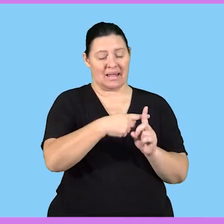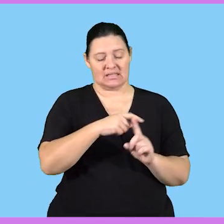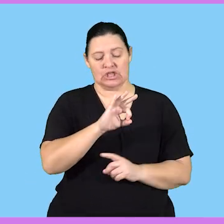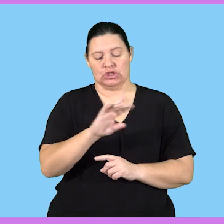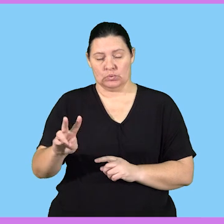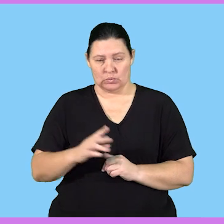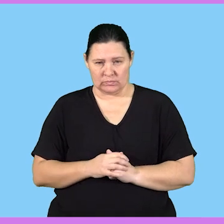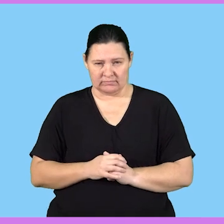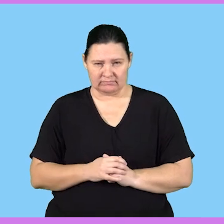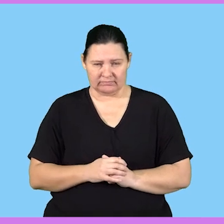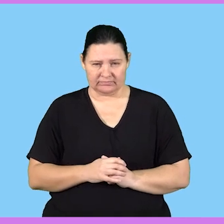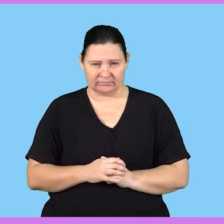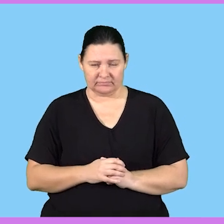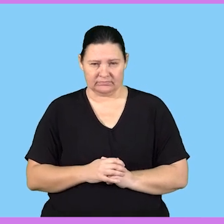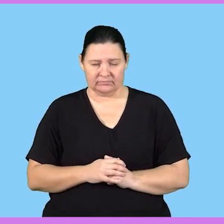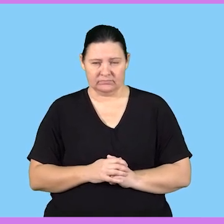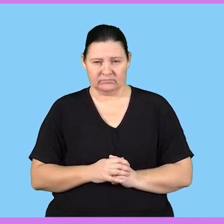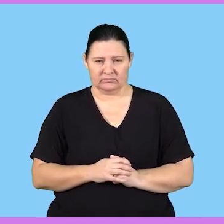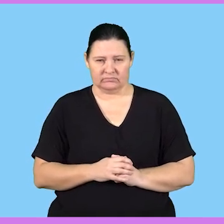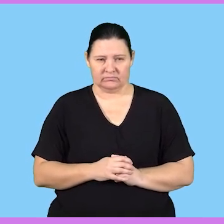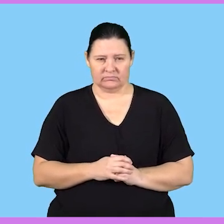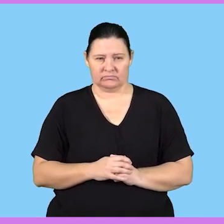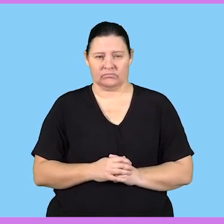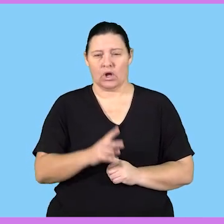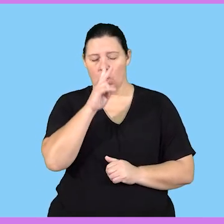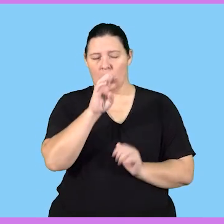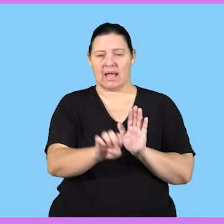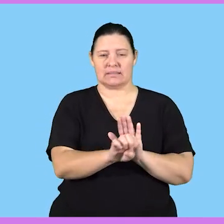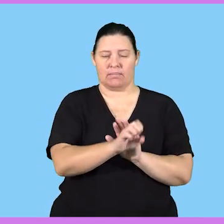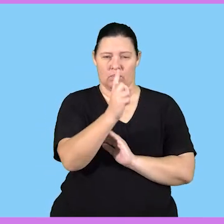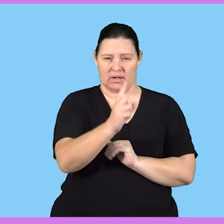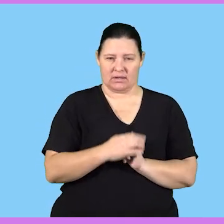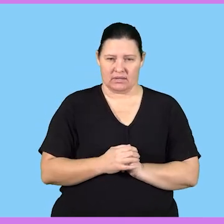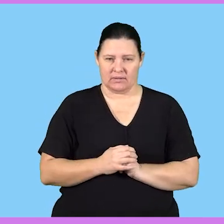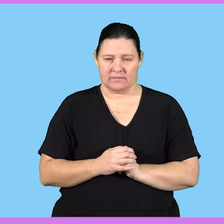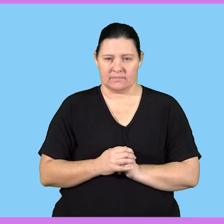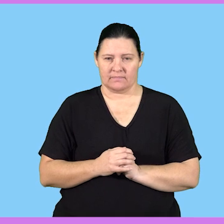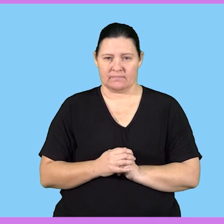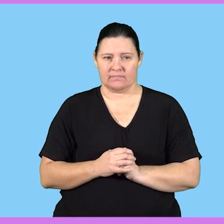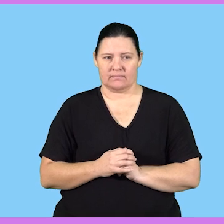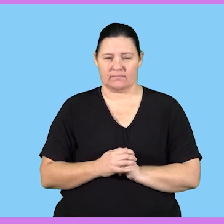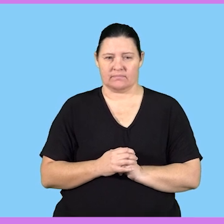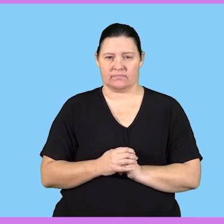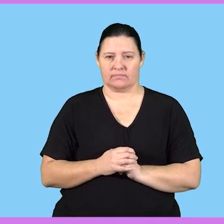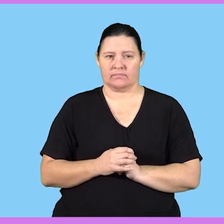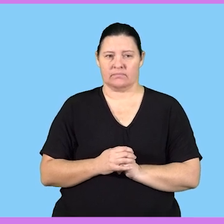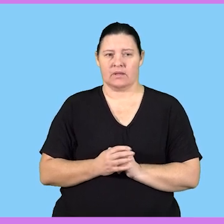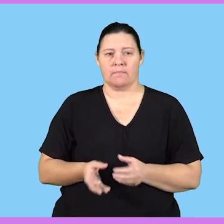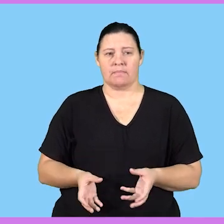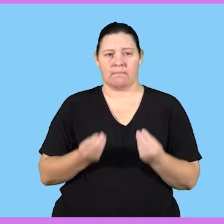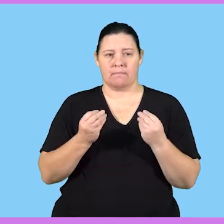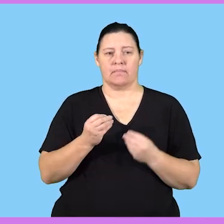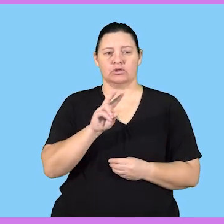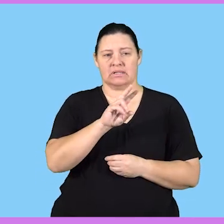32. Now let's quickly put this into context, right? So let's look at example number 1. In example number 1, we